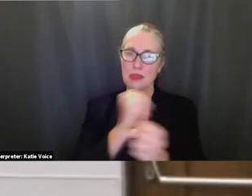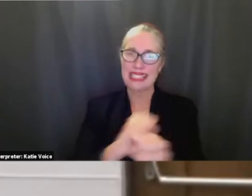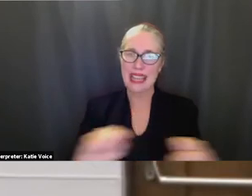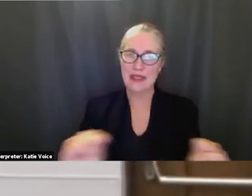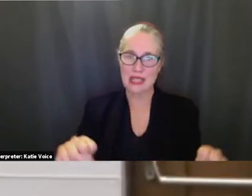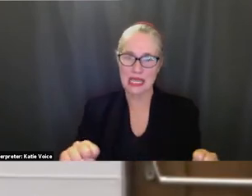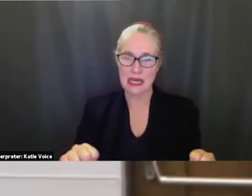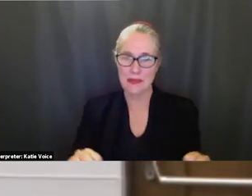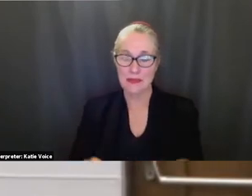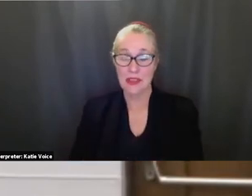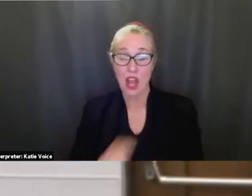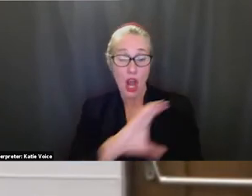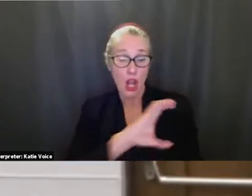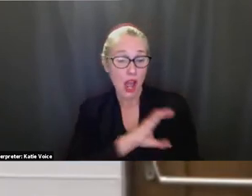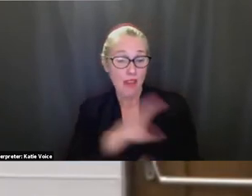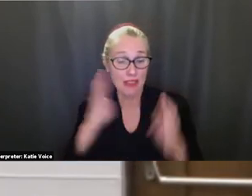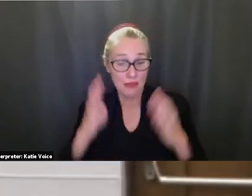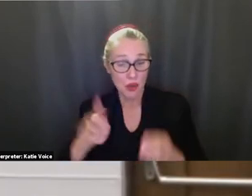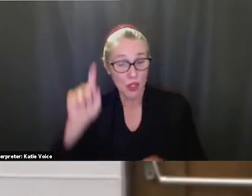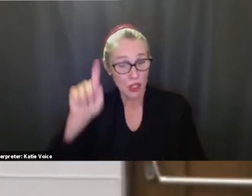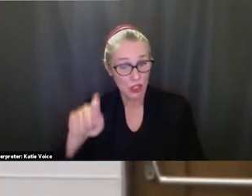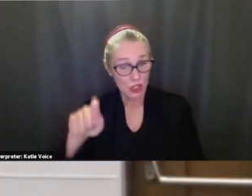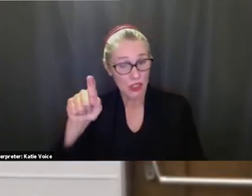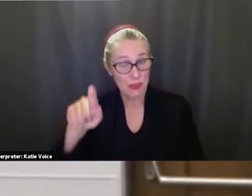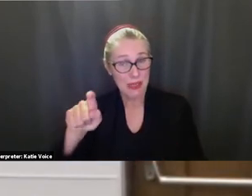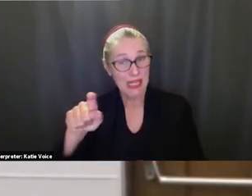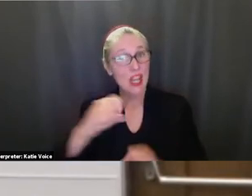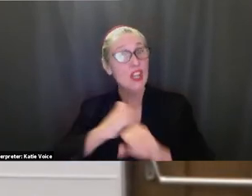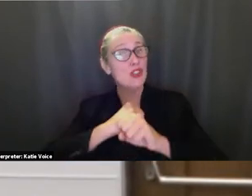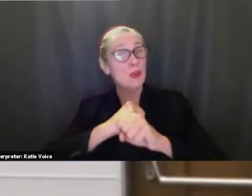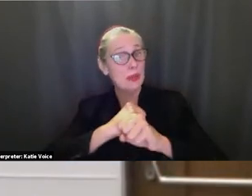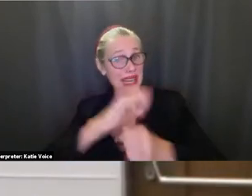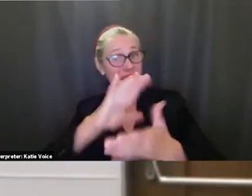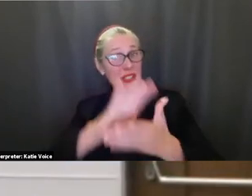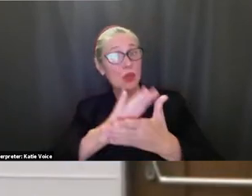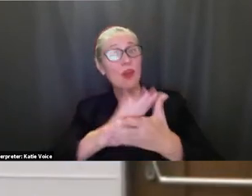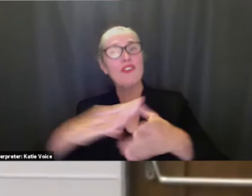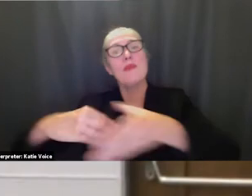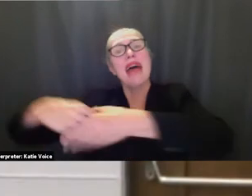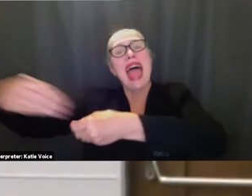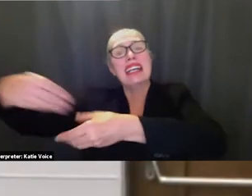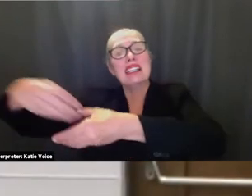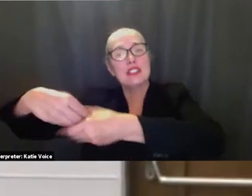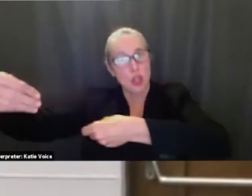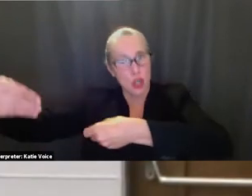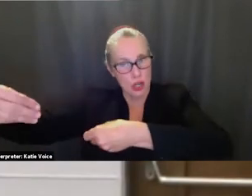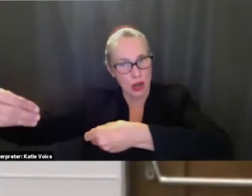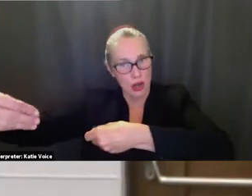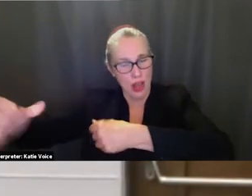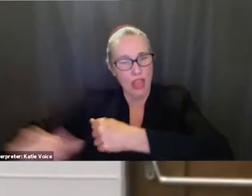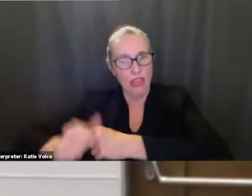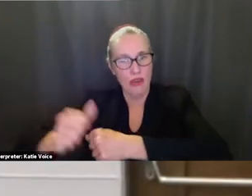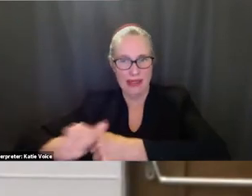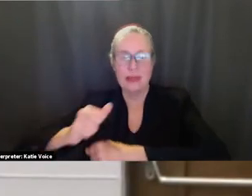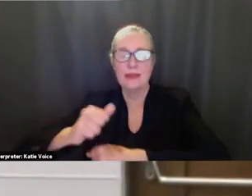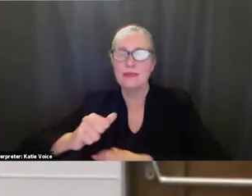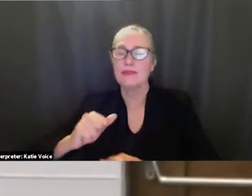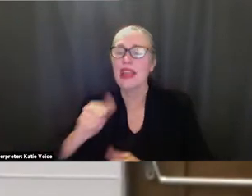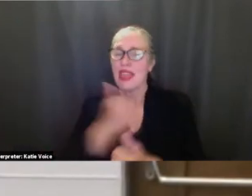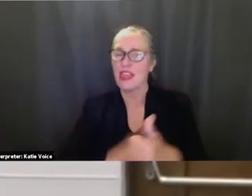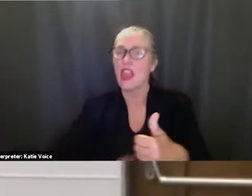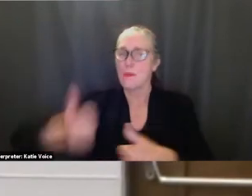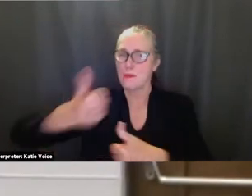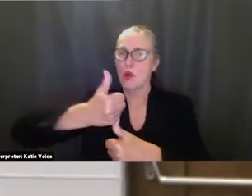of law enforcement should be to protect schools from external threats that should be their primary